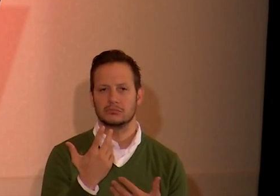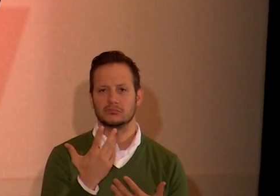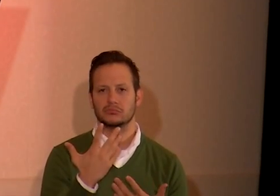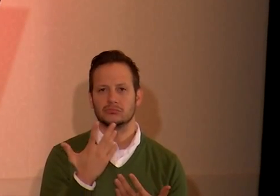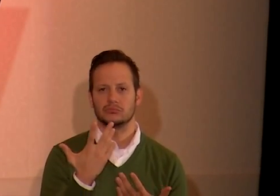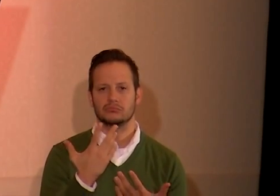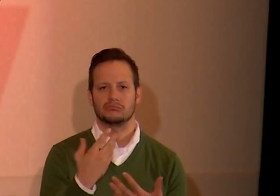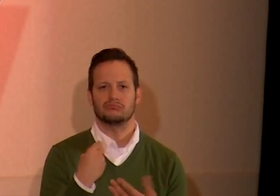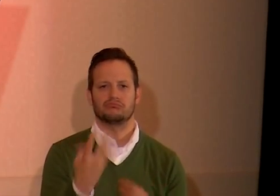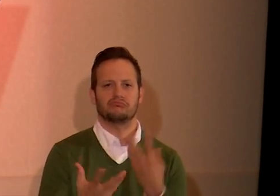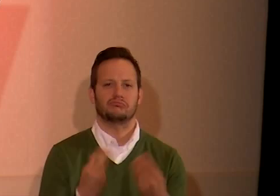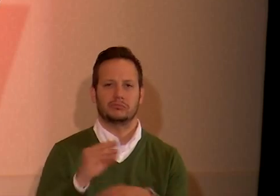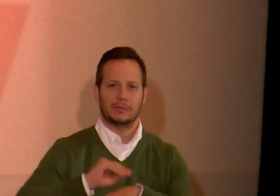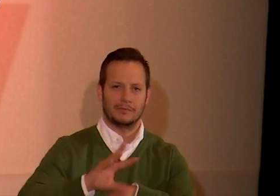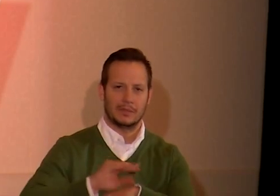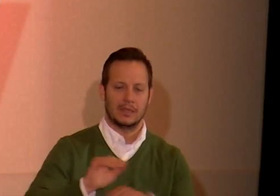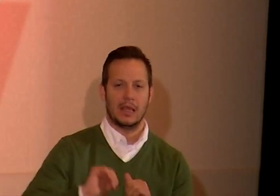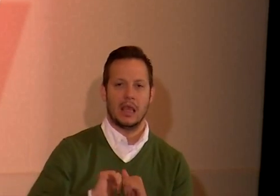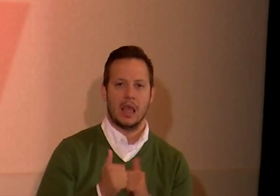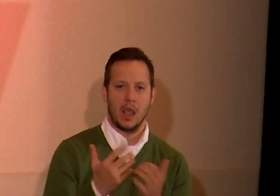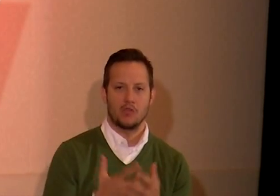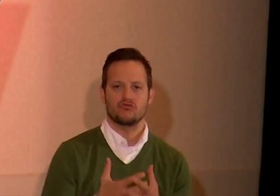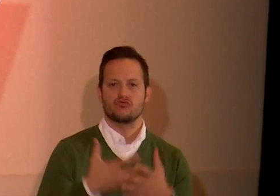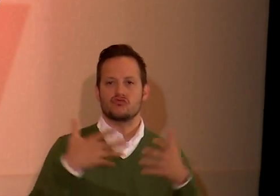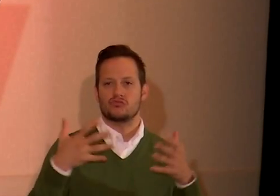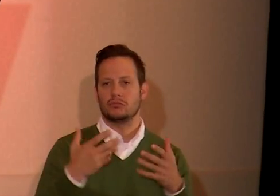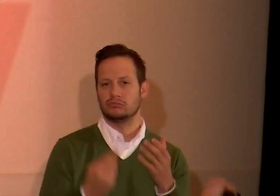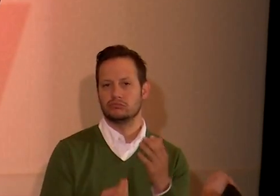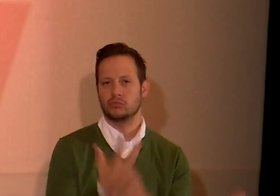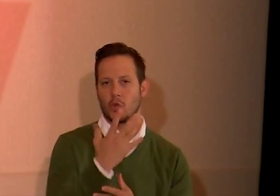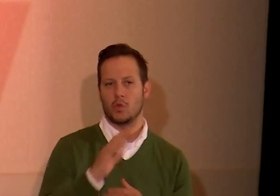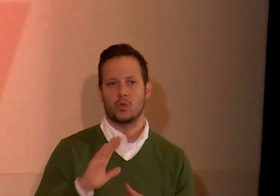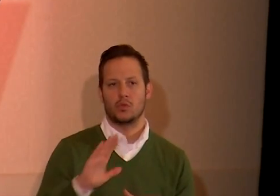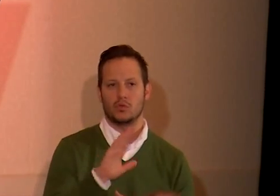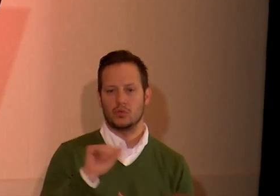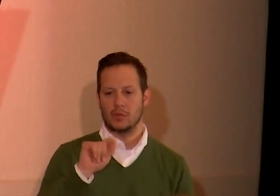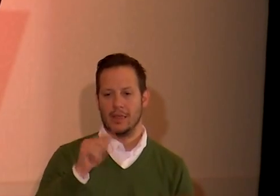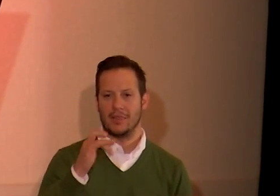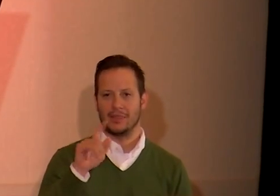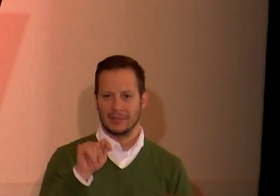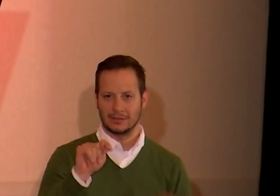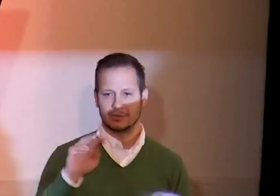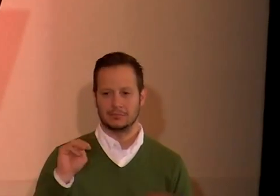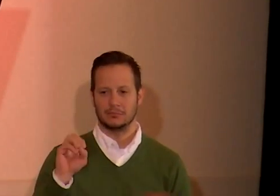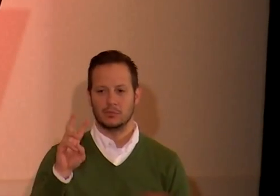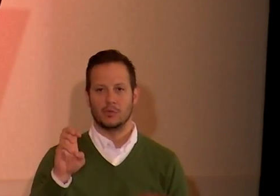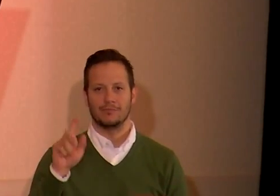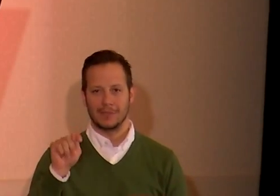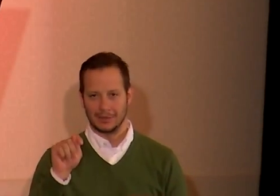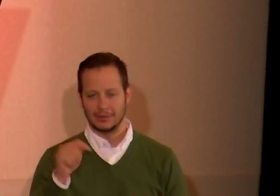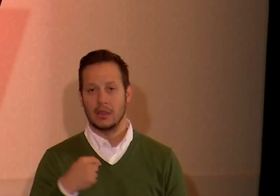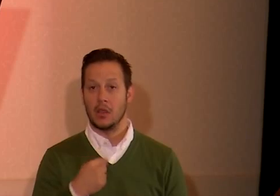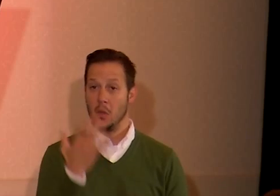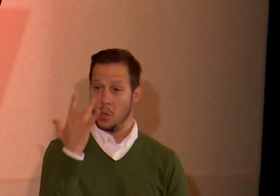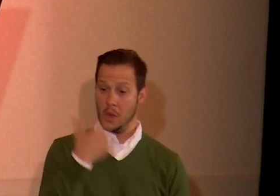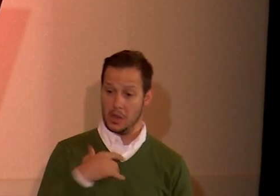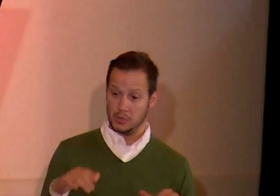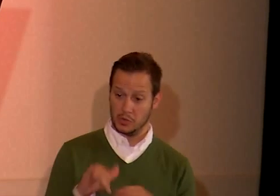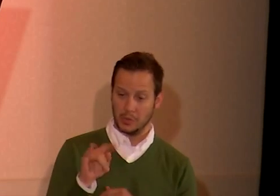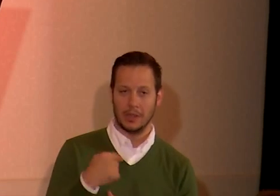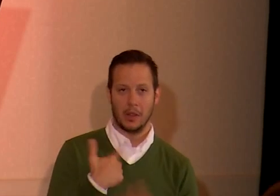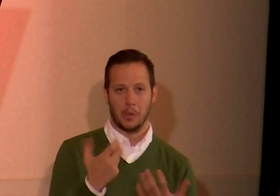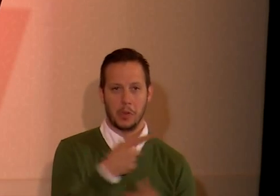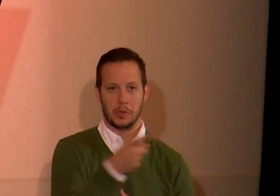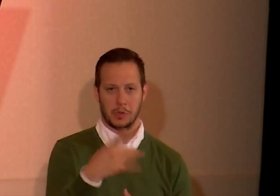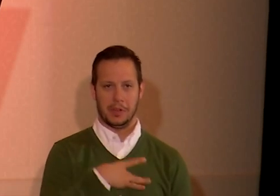advice about how to grow the atheist movement. This I do so that you like me better. Here's the first piece